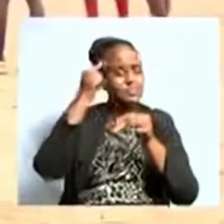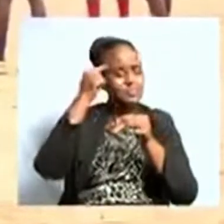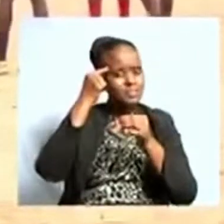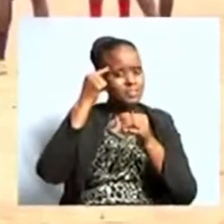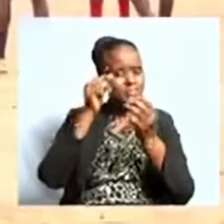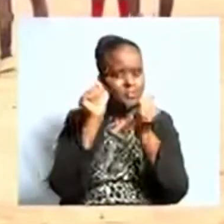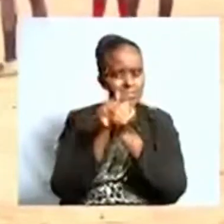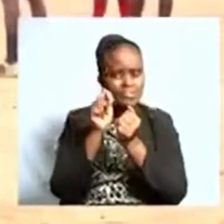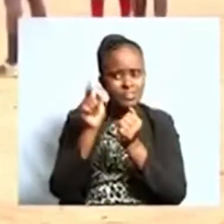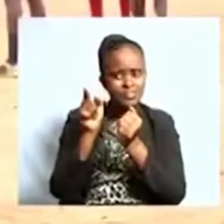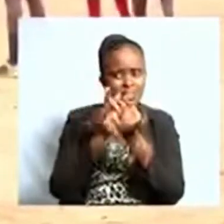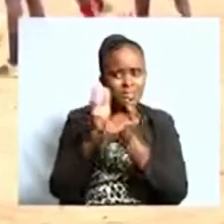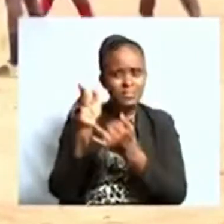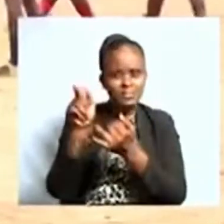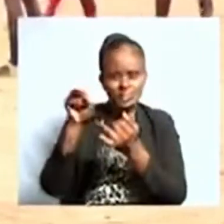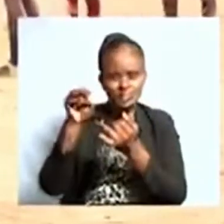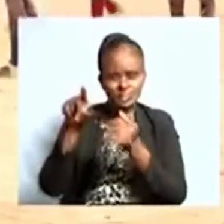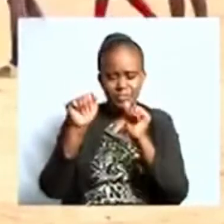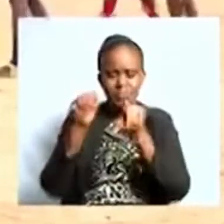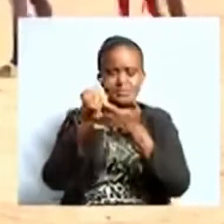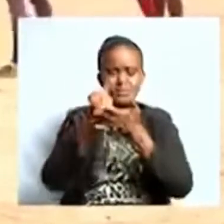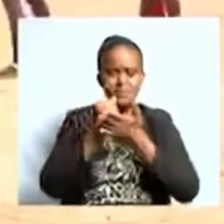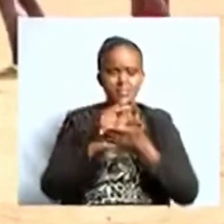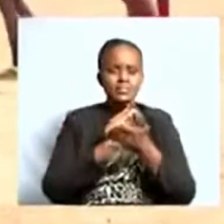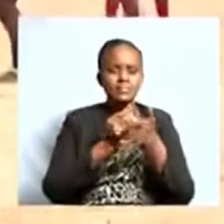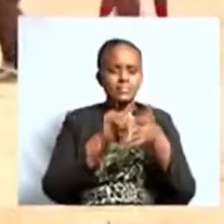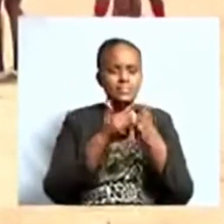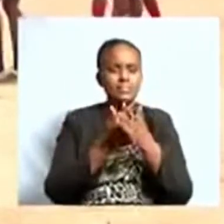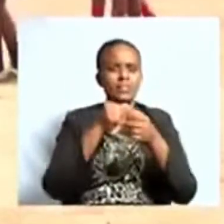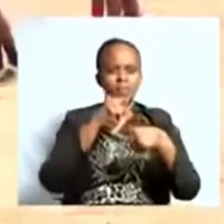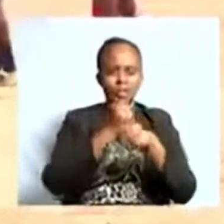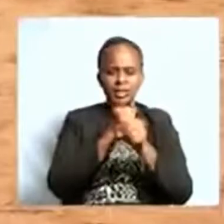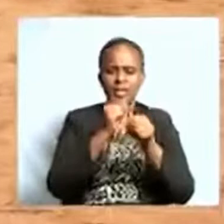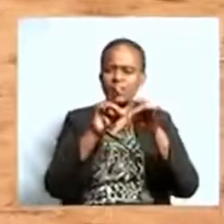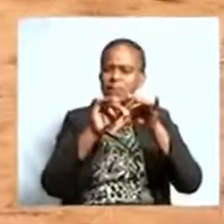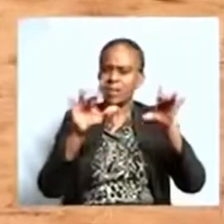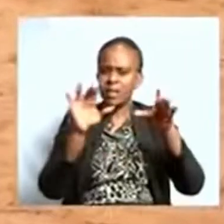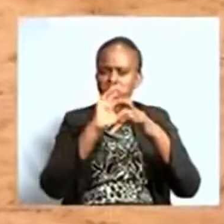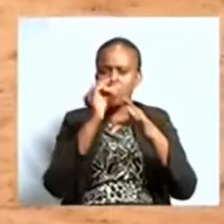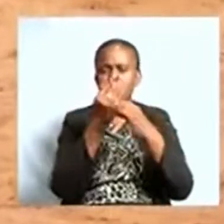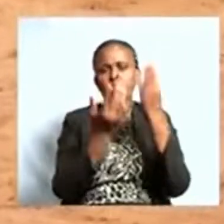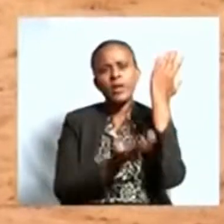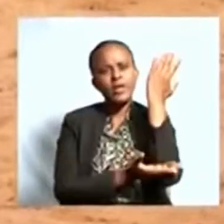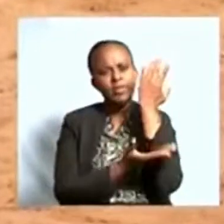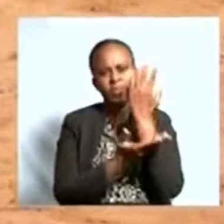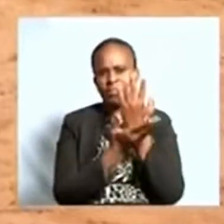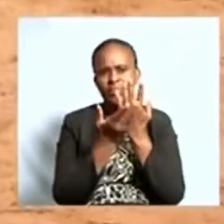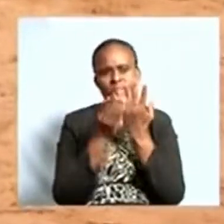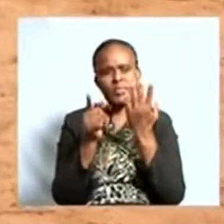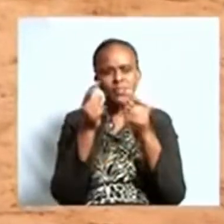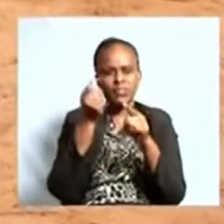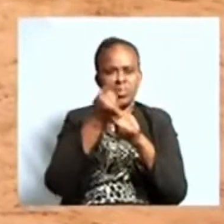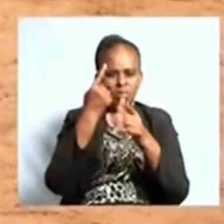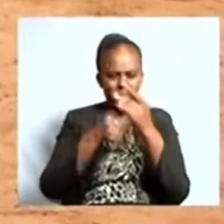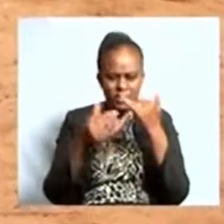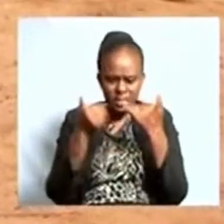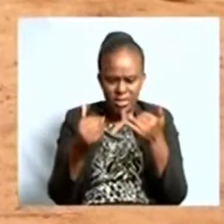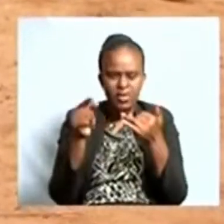the MP could help us by grading the ground or upgrading it. from whatever it